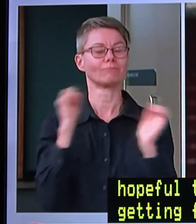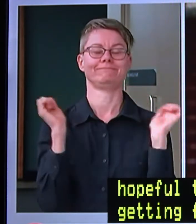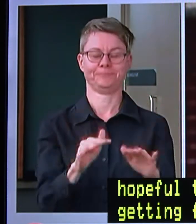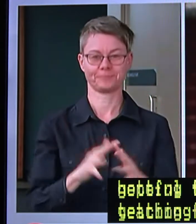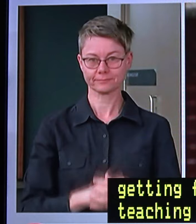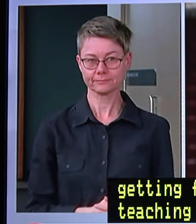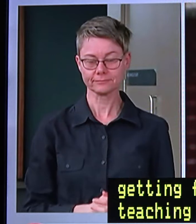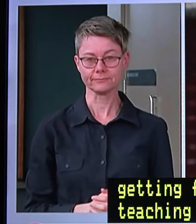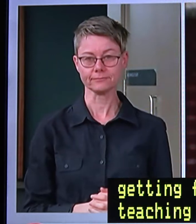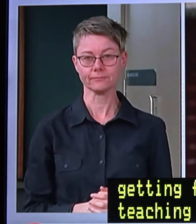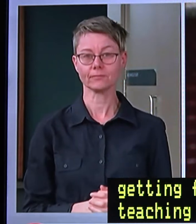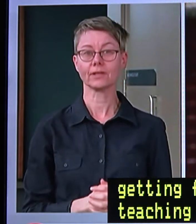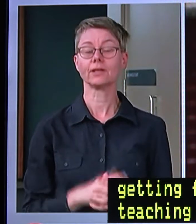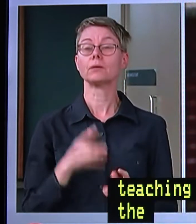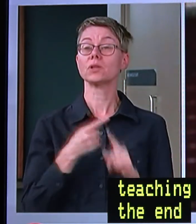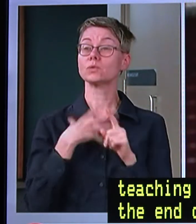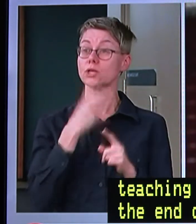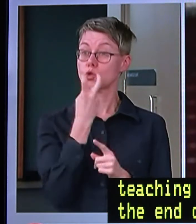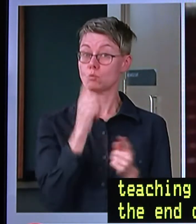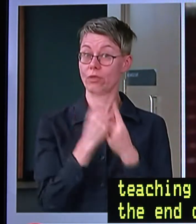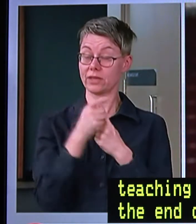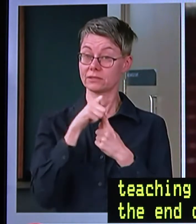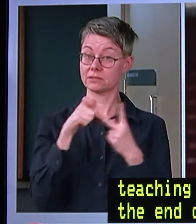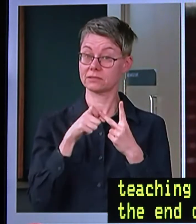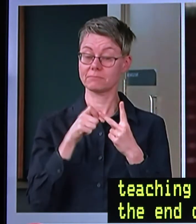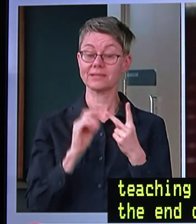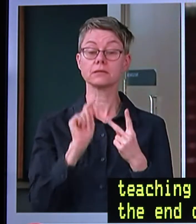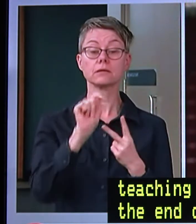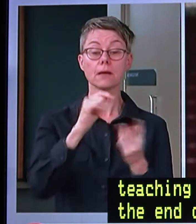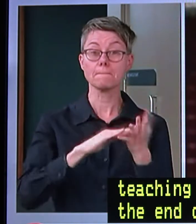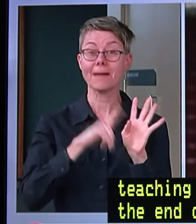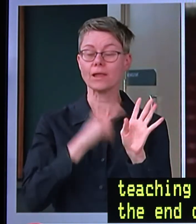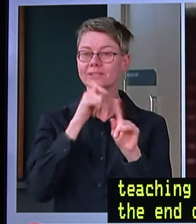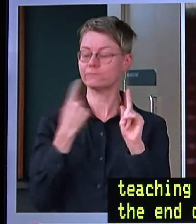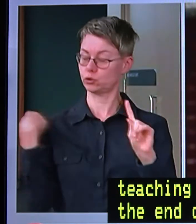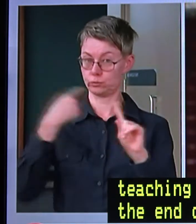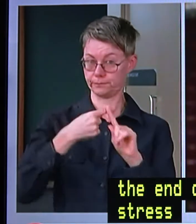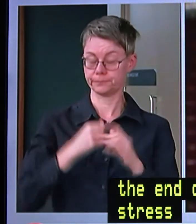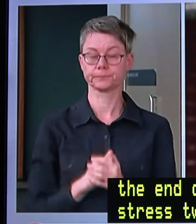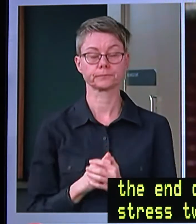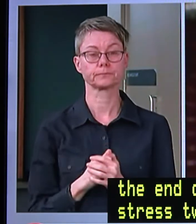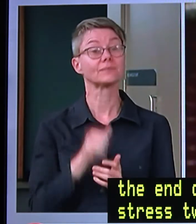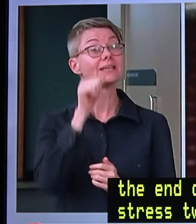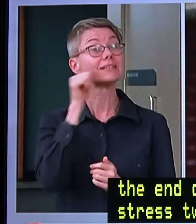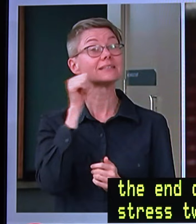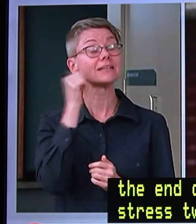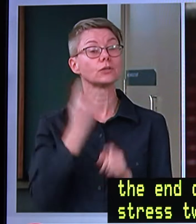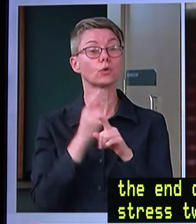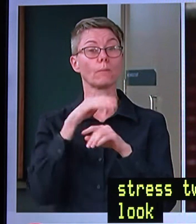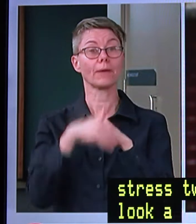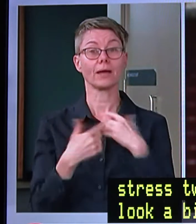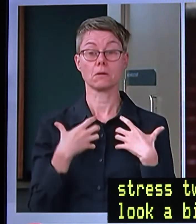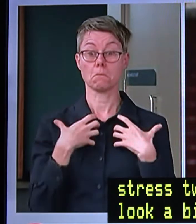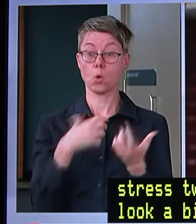2. I also wanted to stress 2 further things which might make May look a bit different. Secondly, I raised yesterday